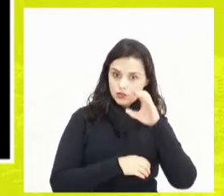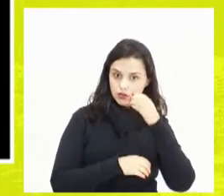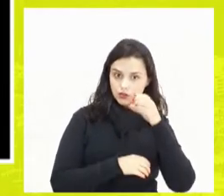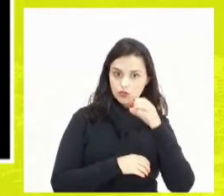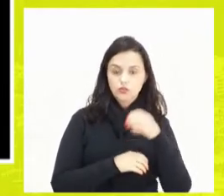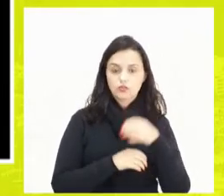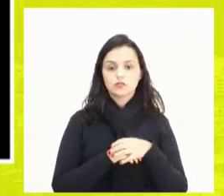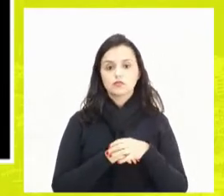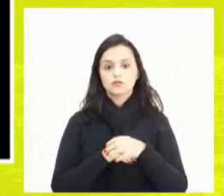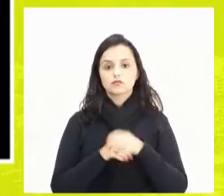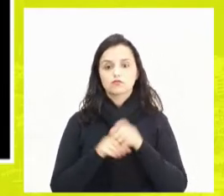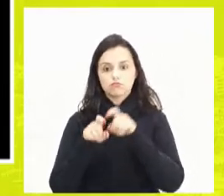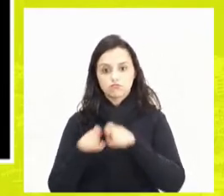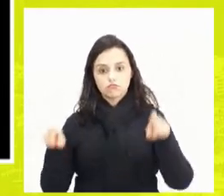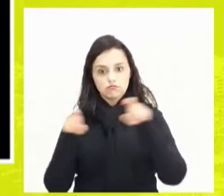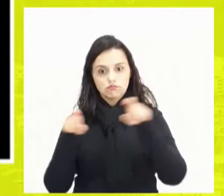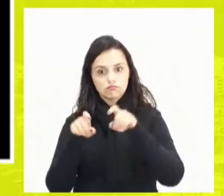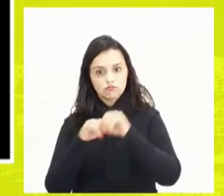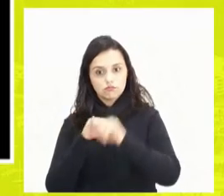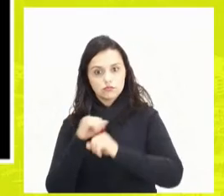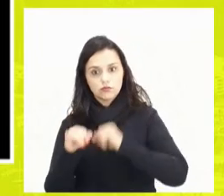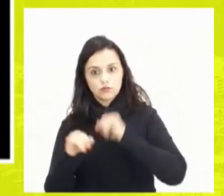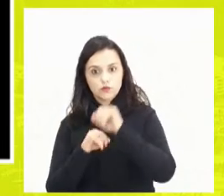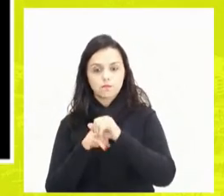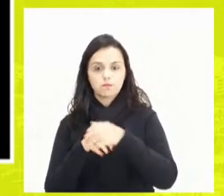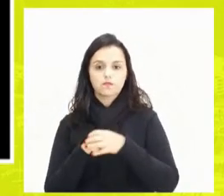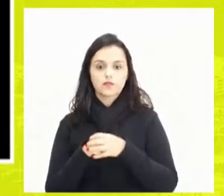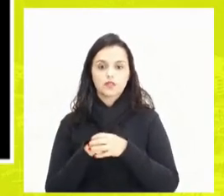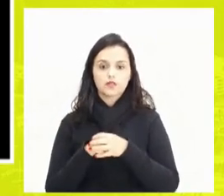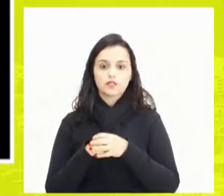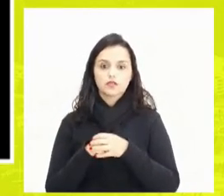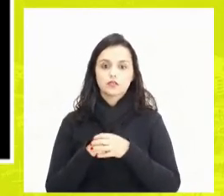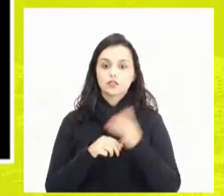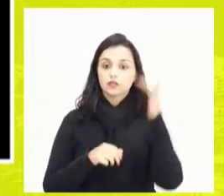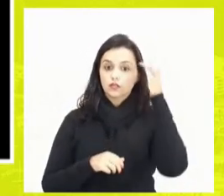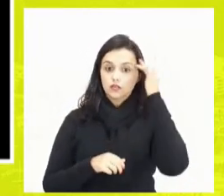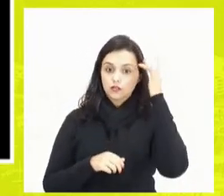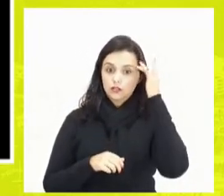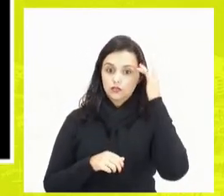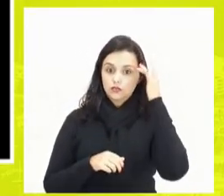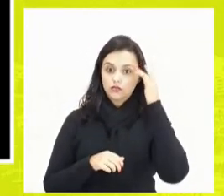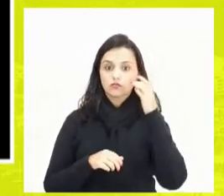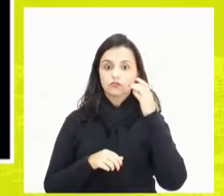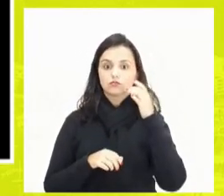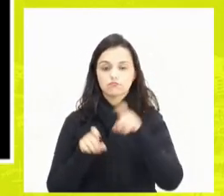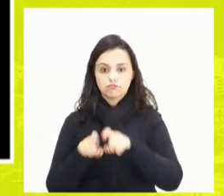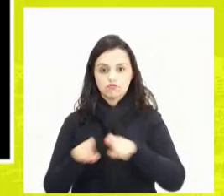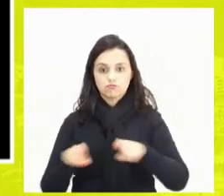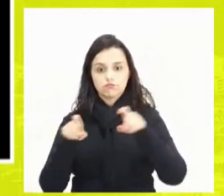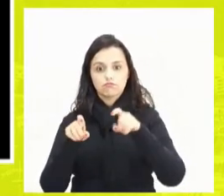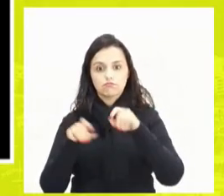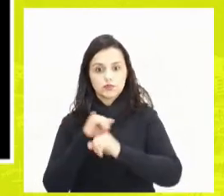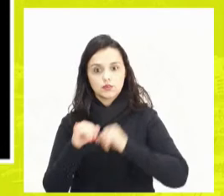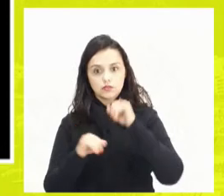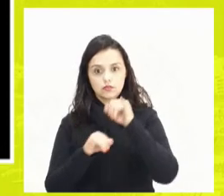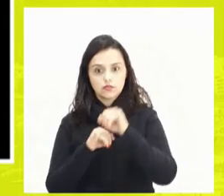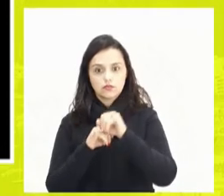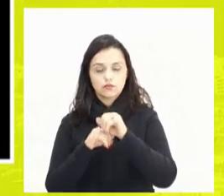computing science and so on you know ai uh experts